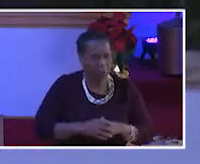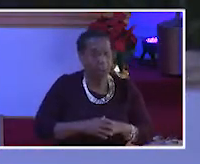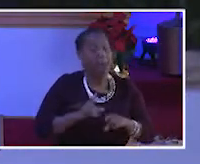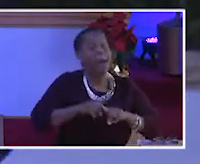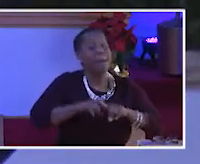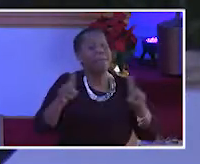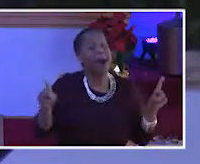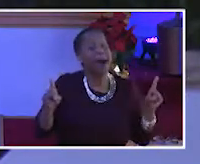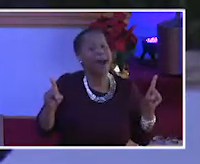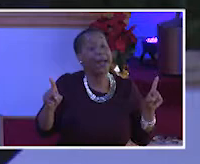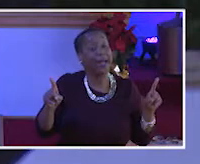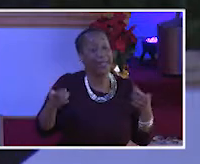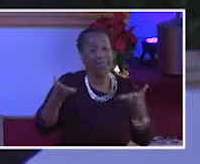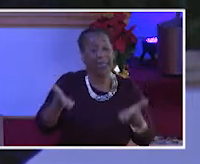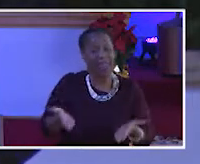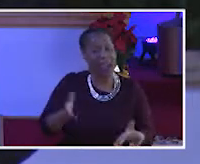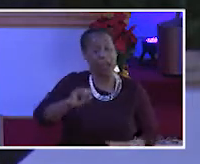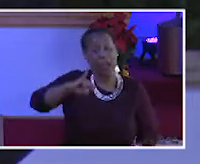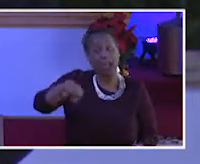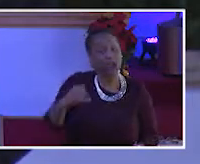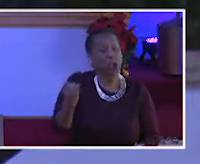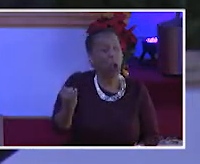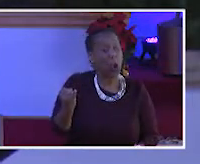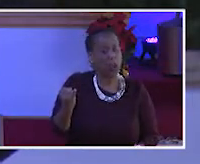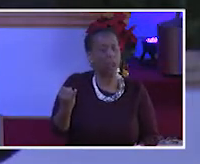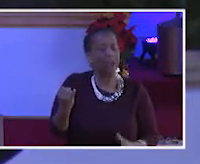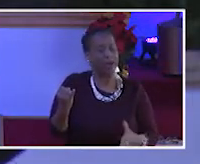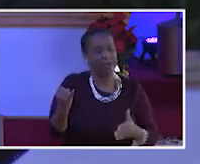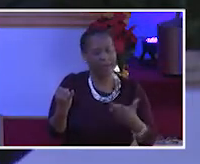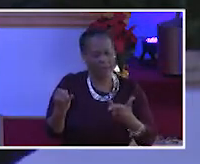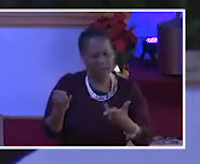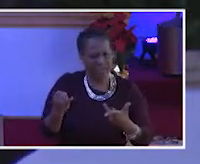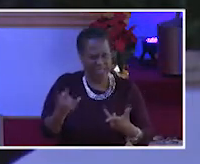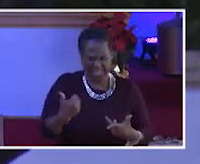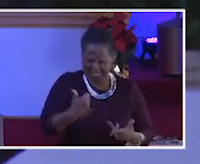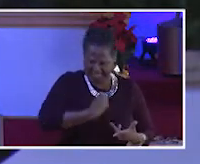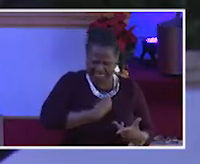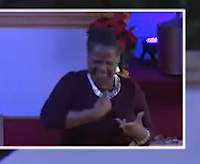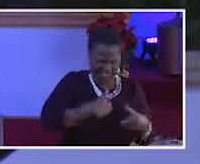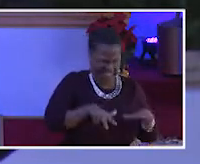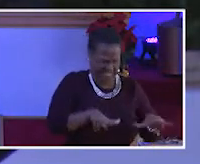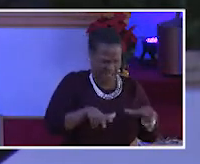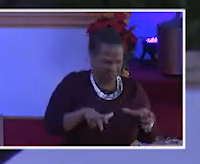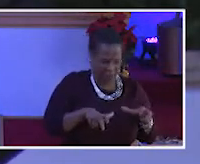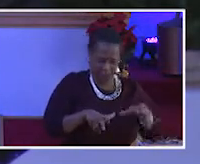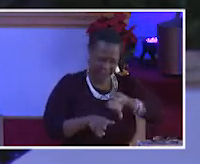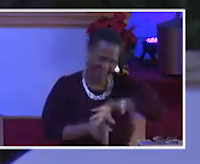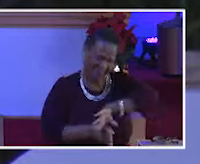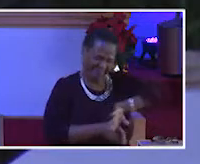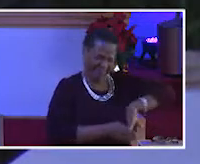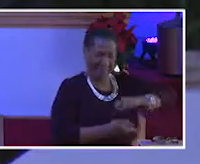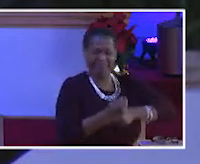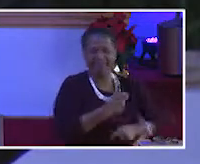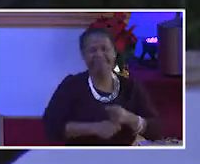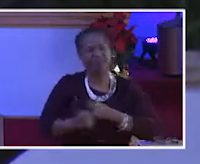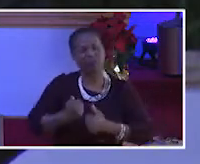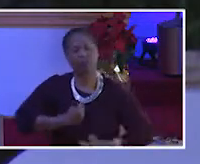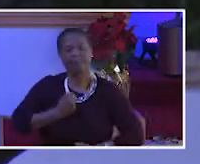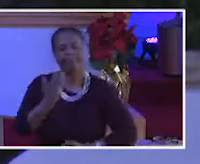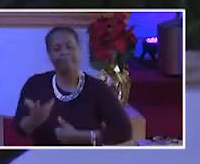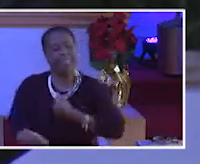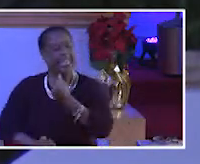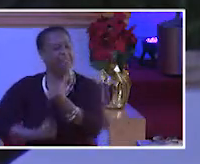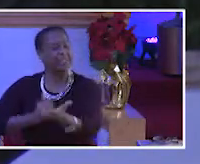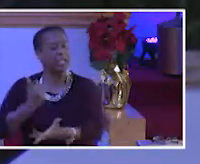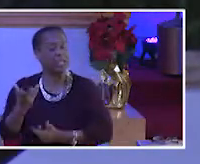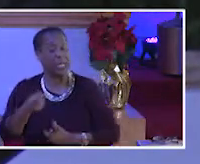But here, Joseph moves from selfishness to selflessness. He